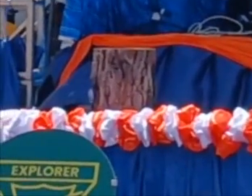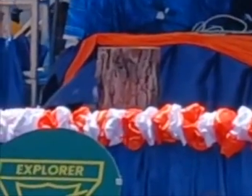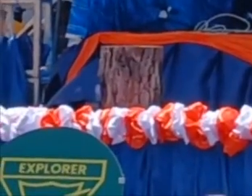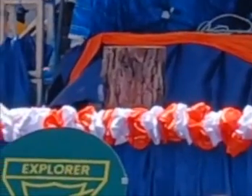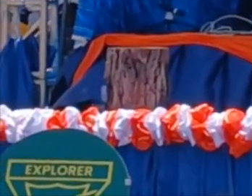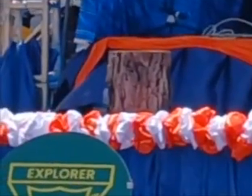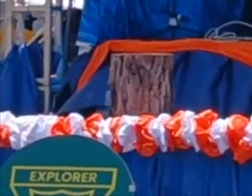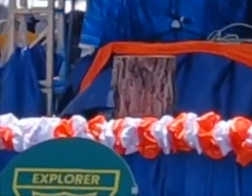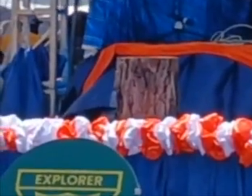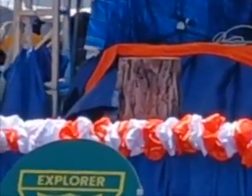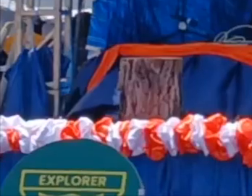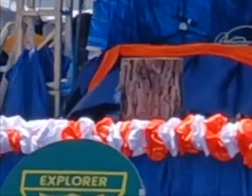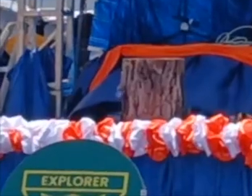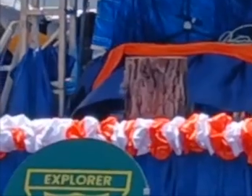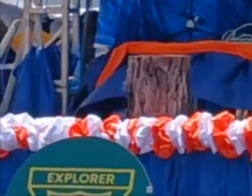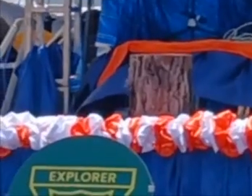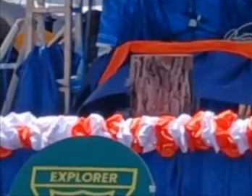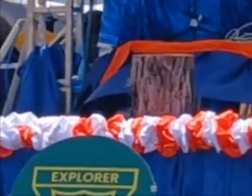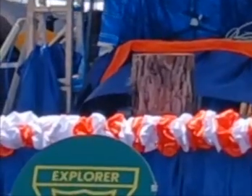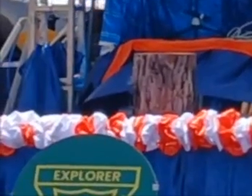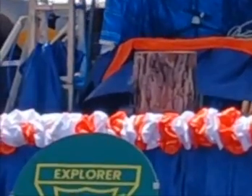for a better place as we leave this world.